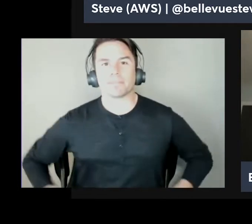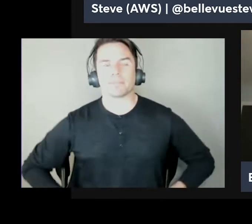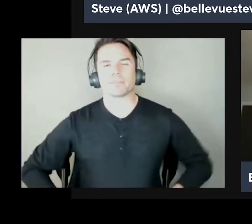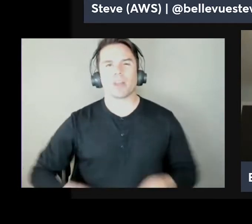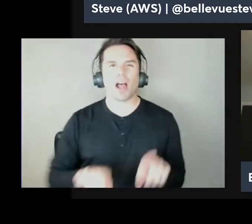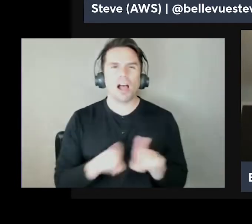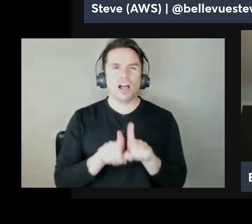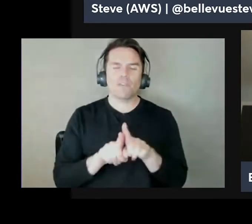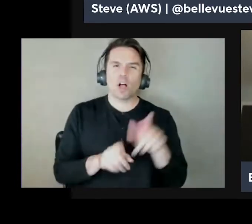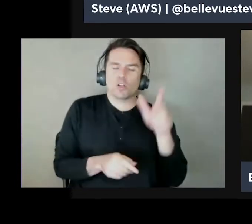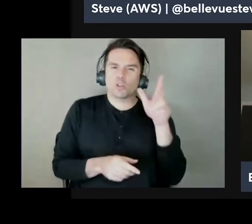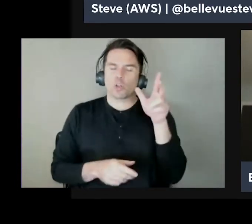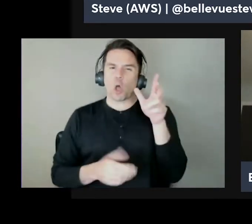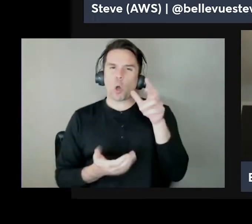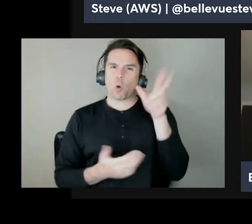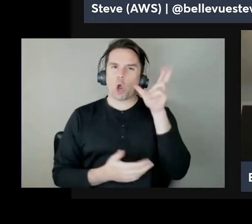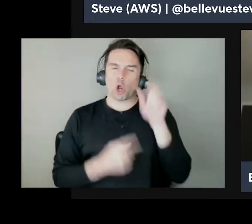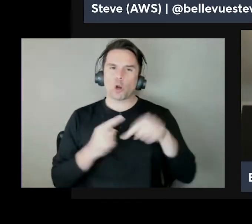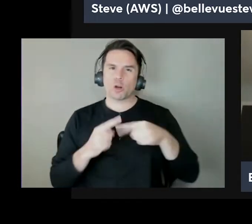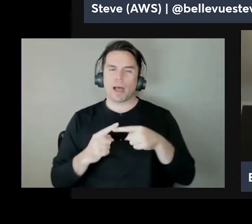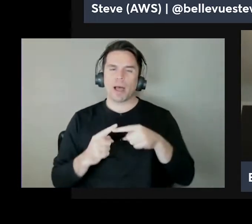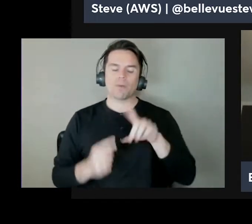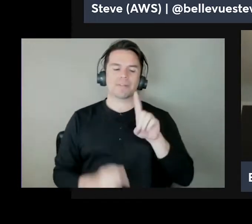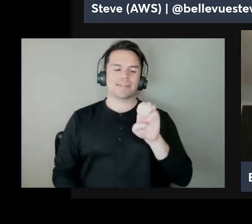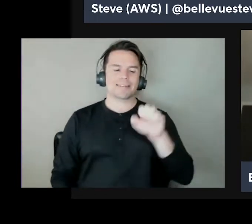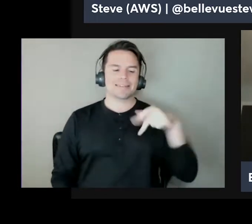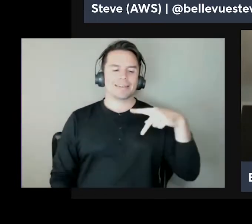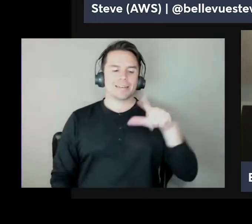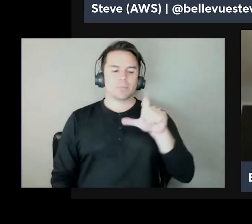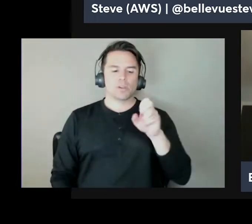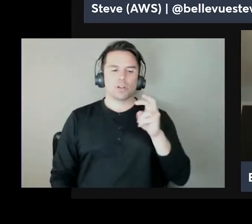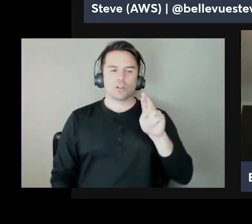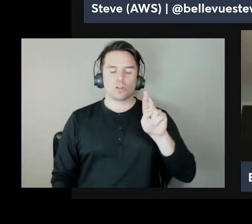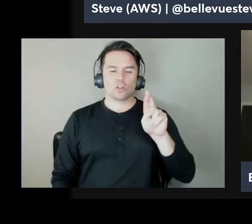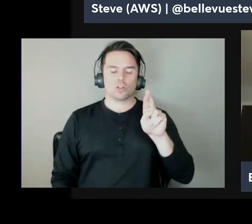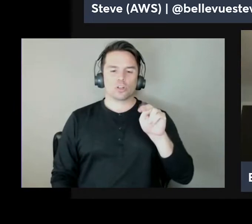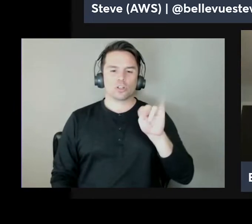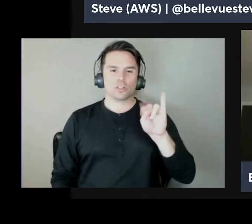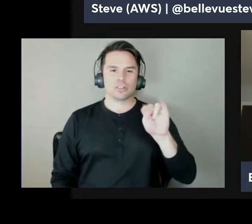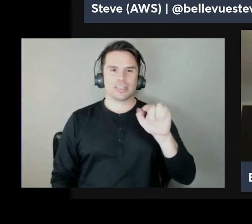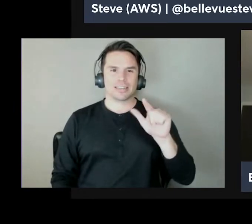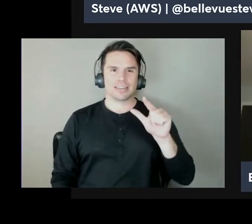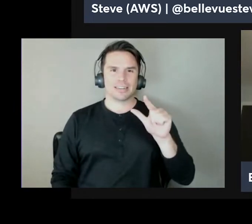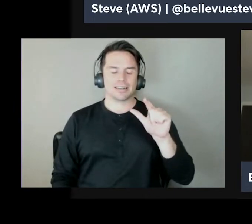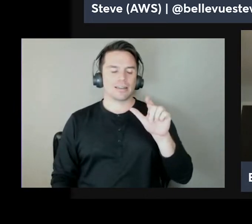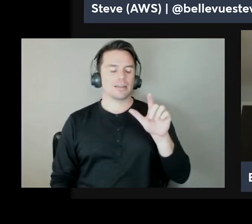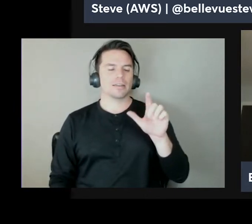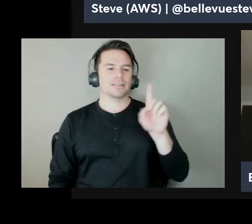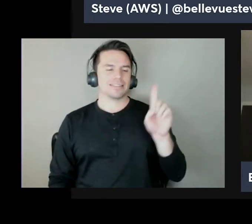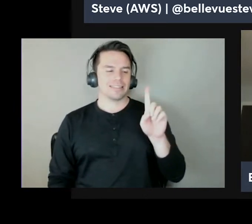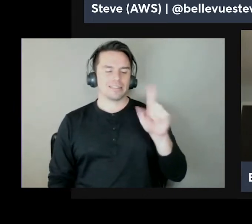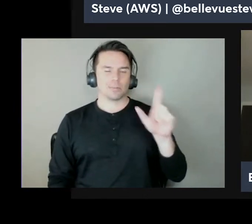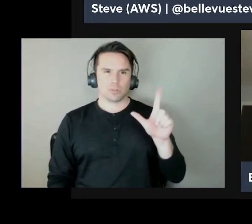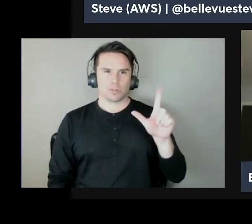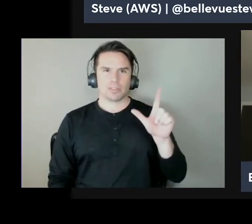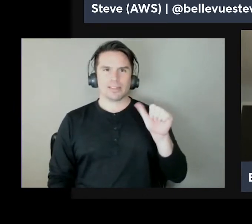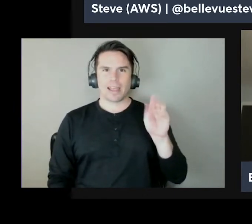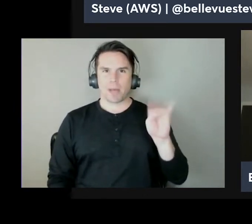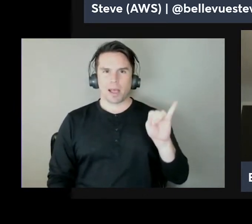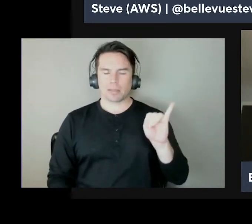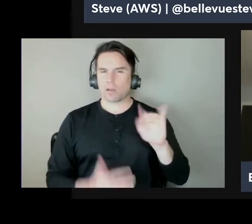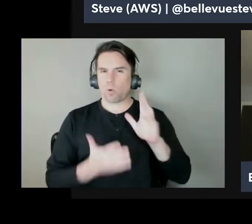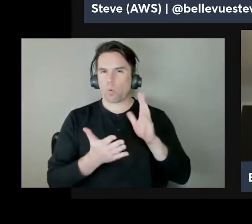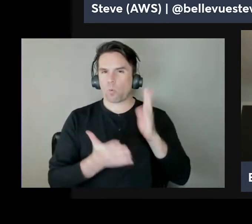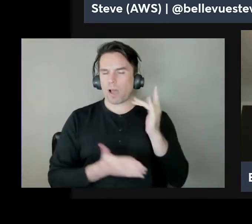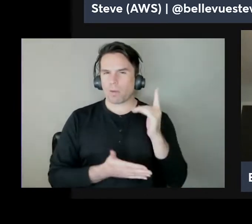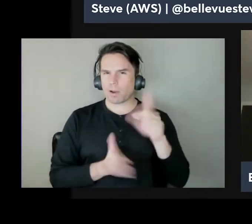learning AMIs or AMIs. What are those, and why would I choose one of those? Right. Great question. So if